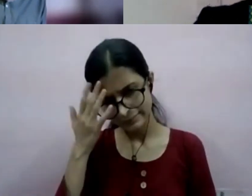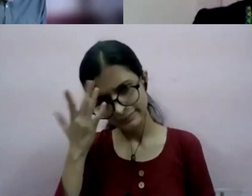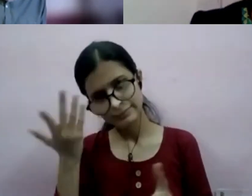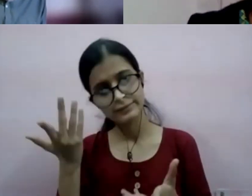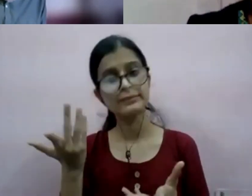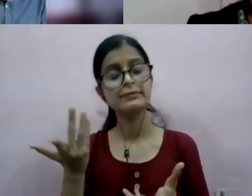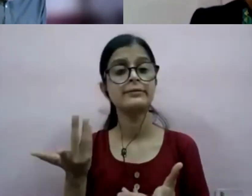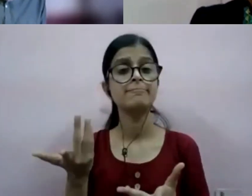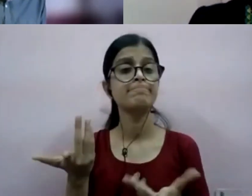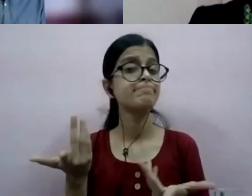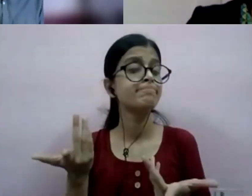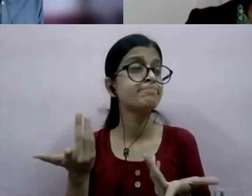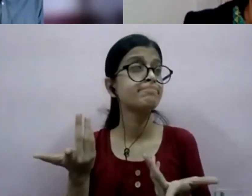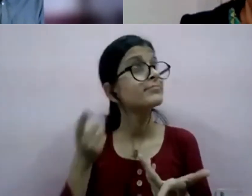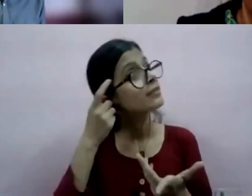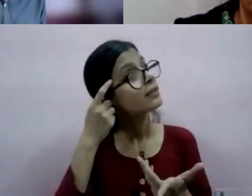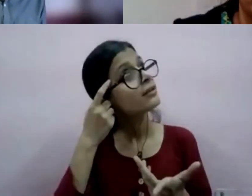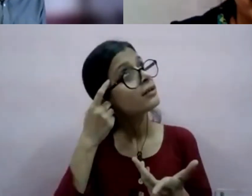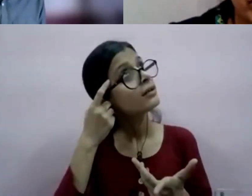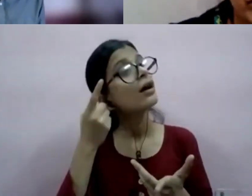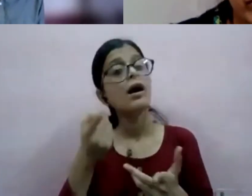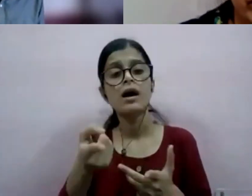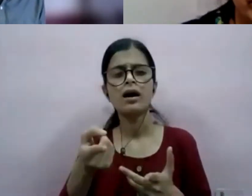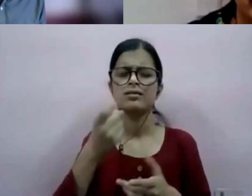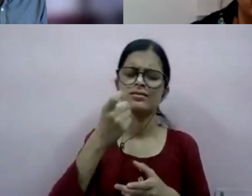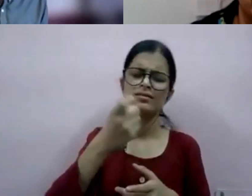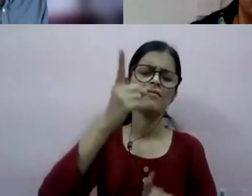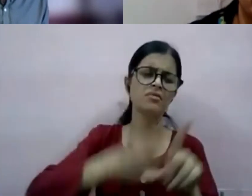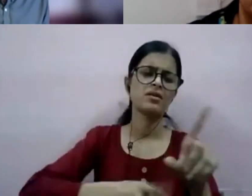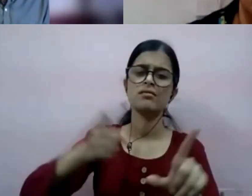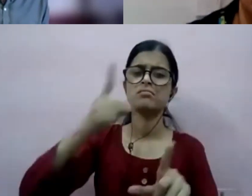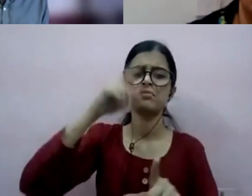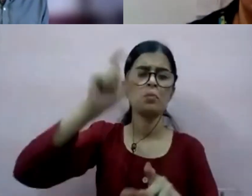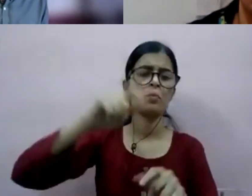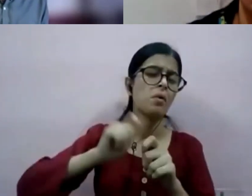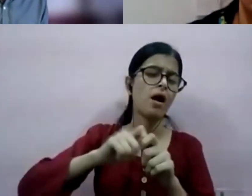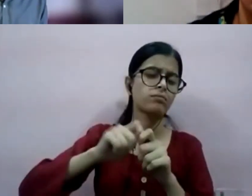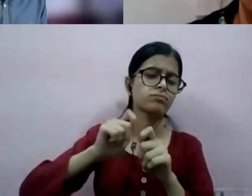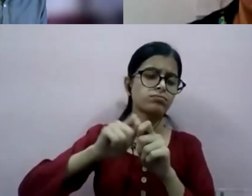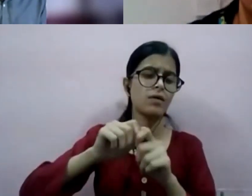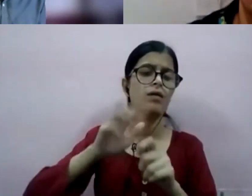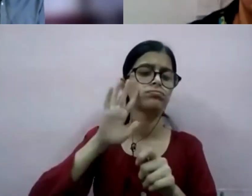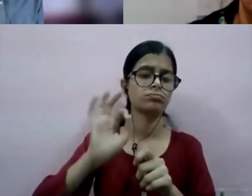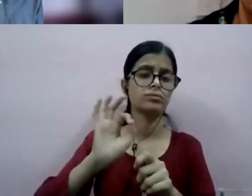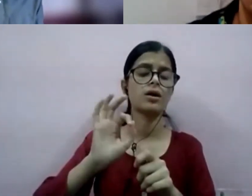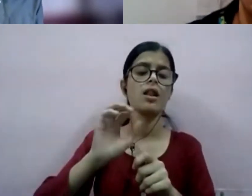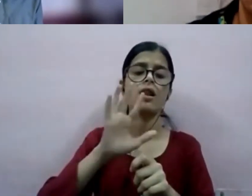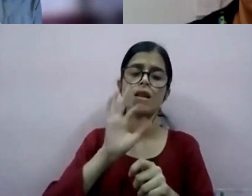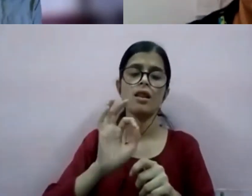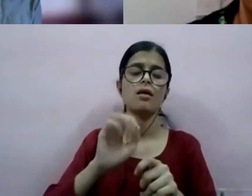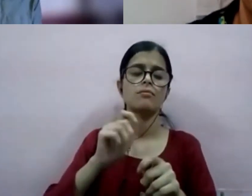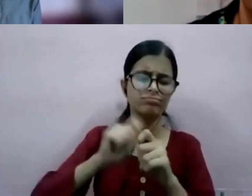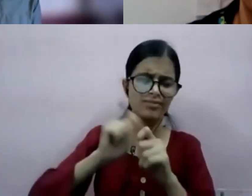I can't remember his name, but he was some of the early work around critical realism, and